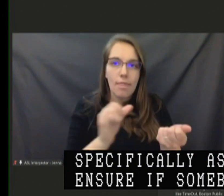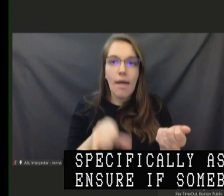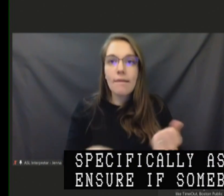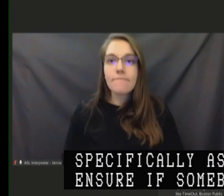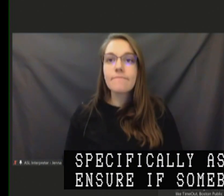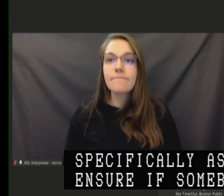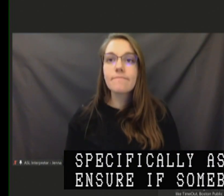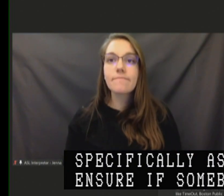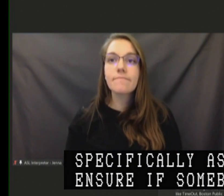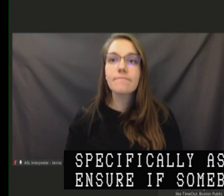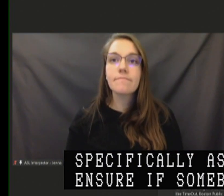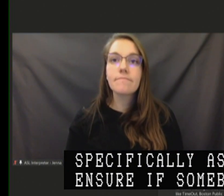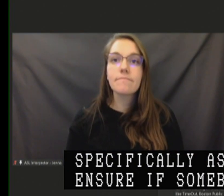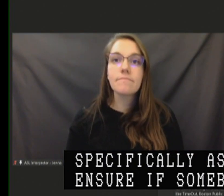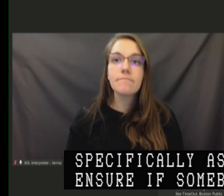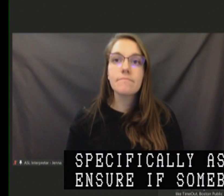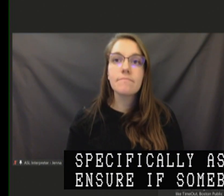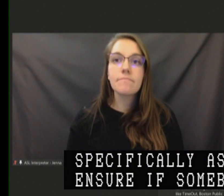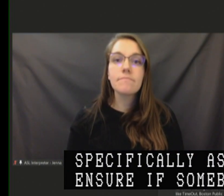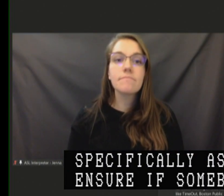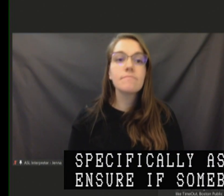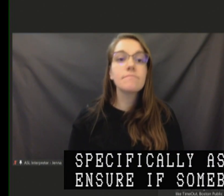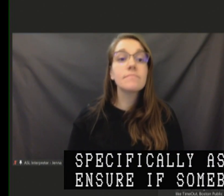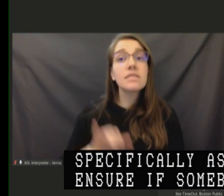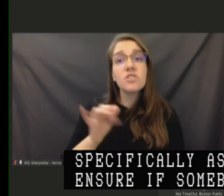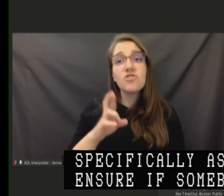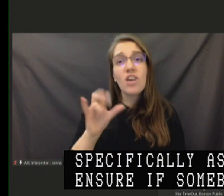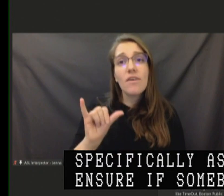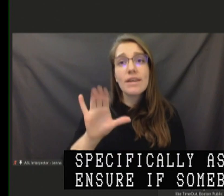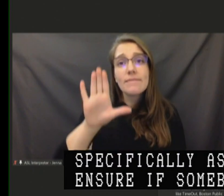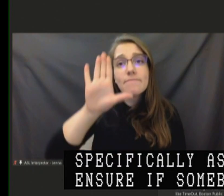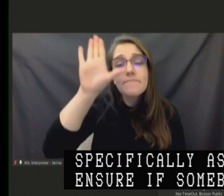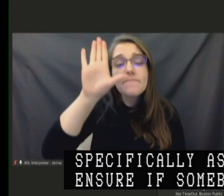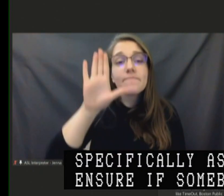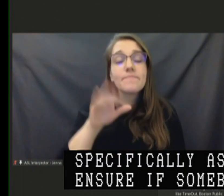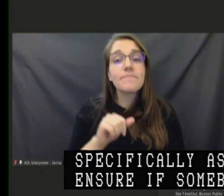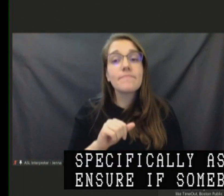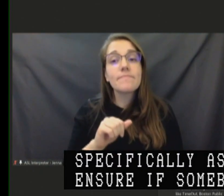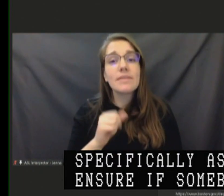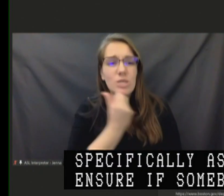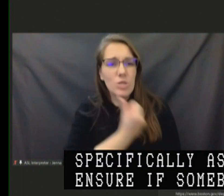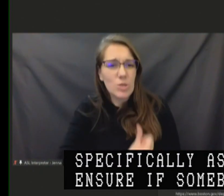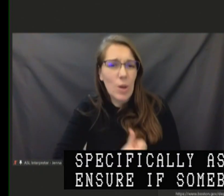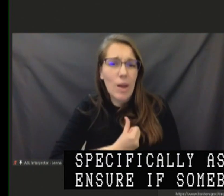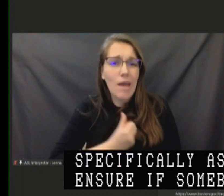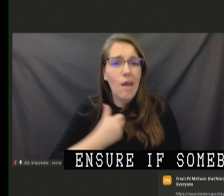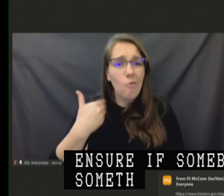And Commissioner, this is Jerry. Sorry I was a bit late tonight,